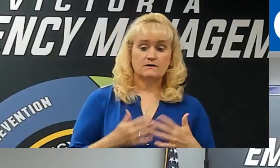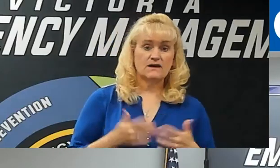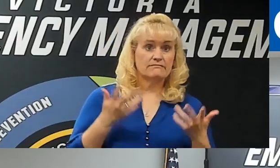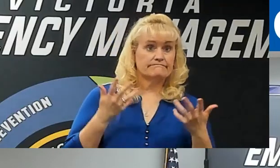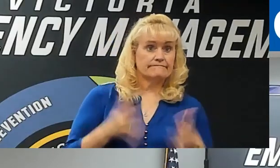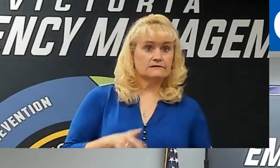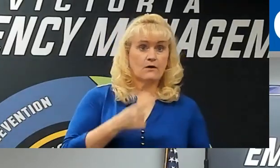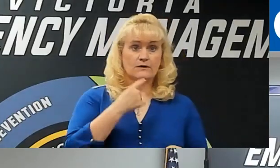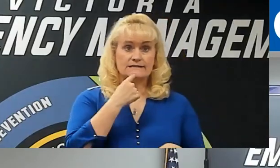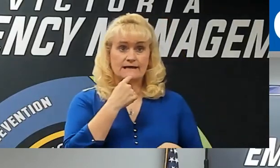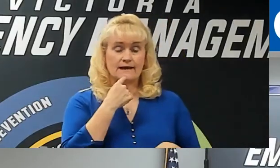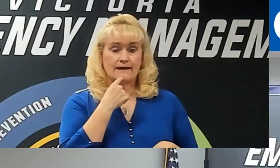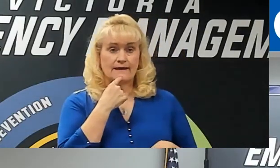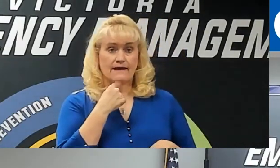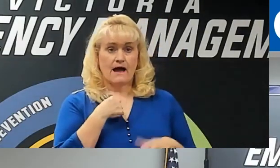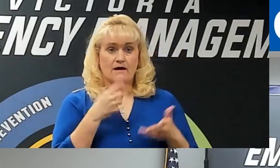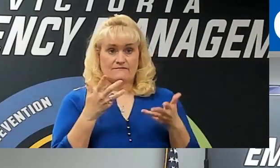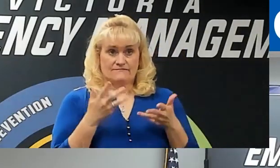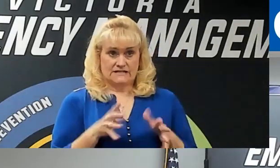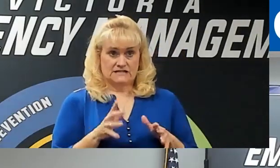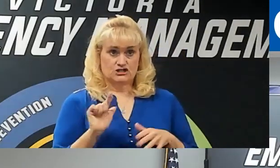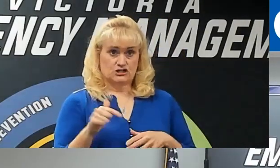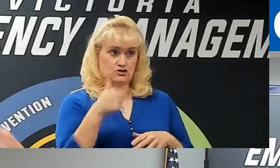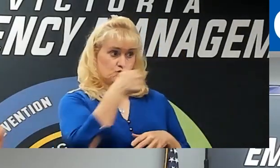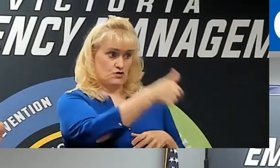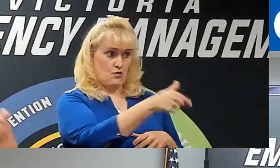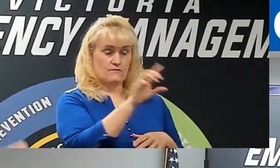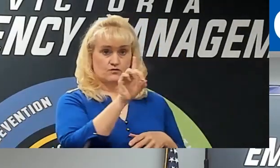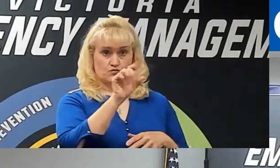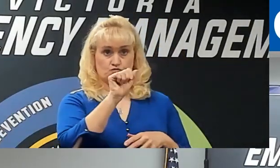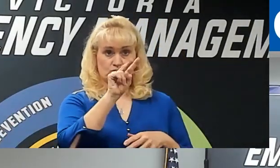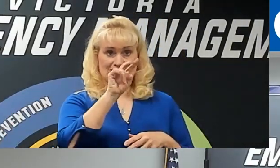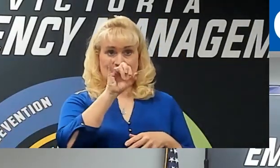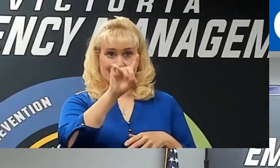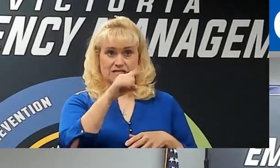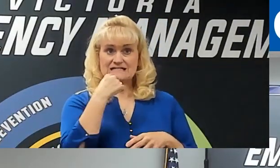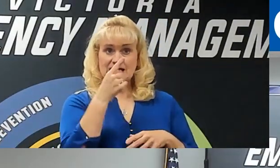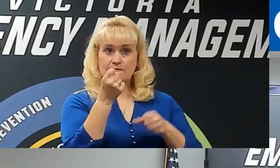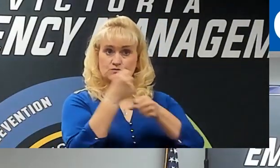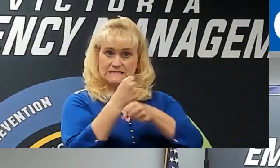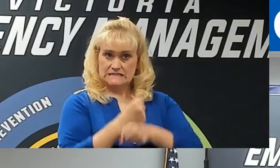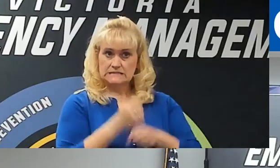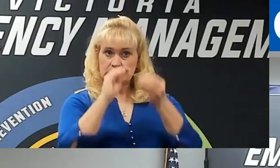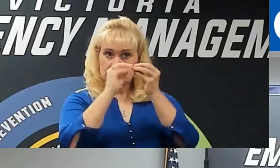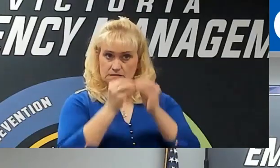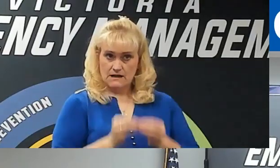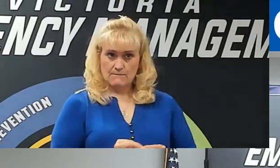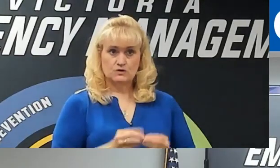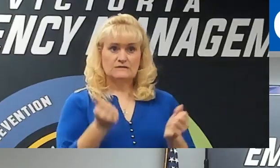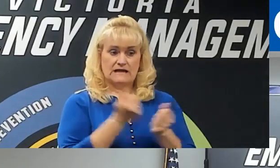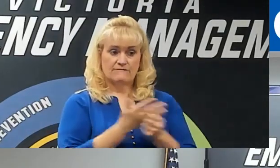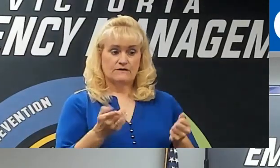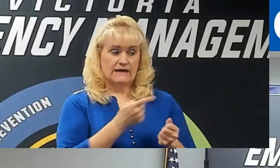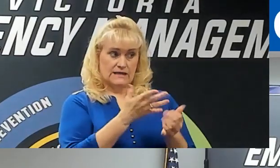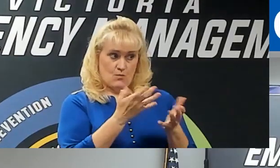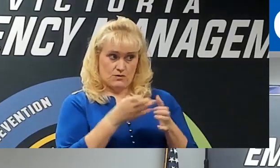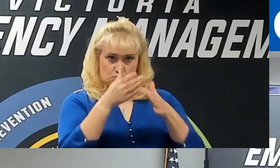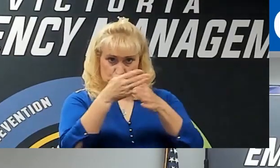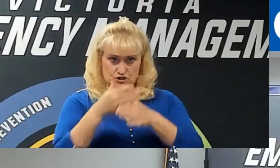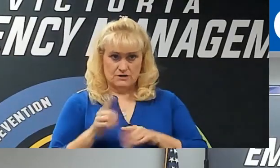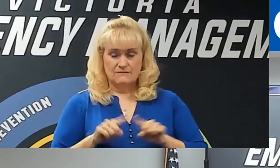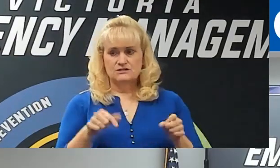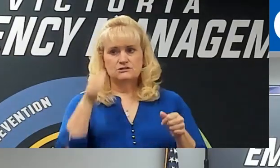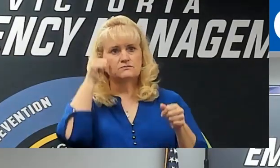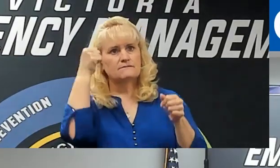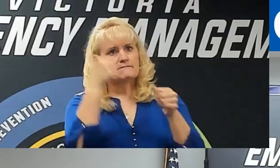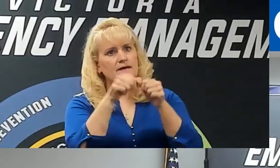say. I'll finish up and let David tell you some of the statistics and some of the other stuff that he wants to get out here. But just remember, folks, that